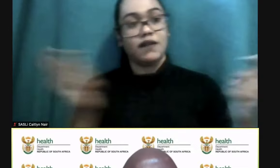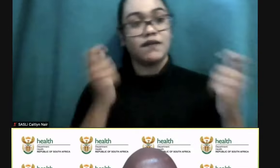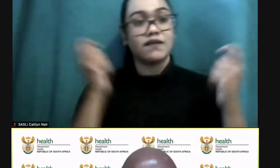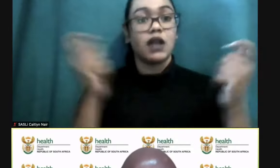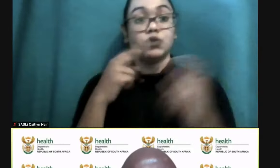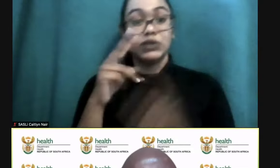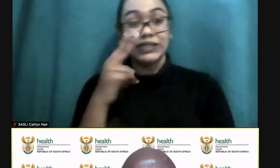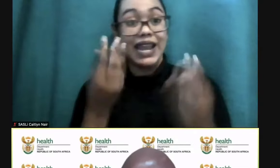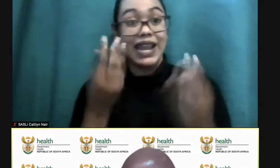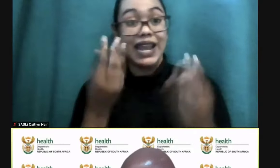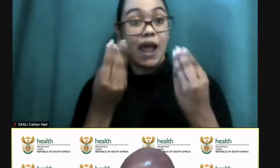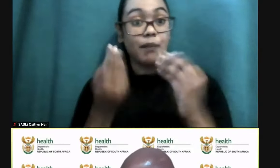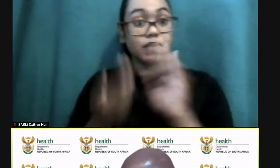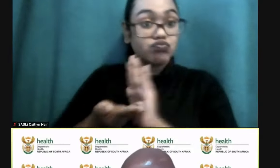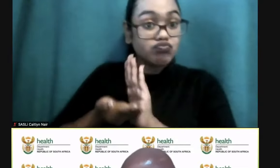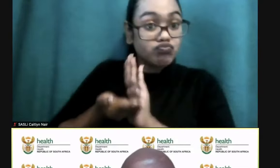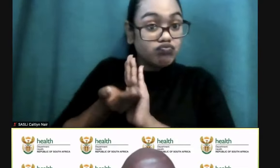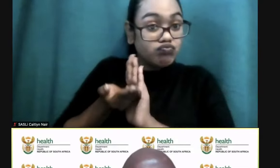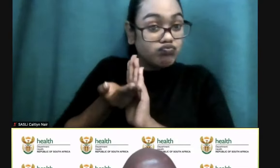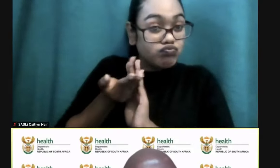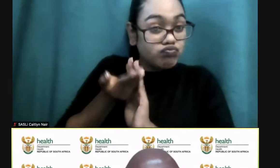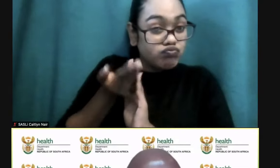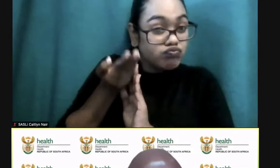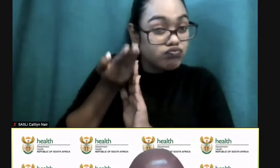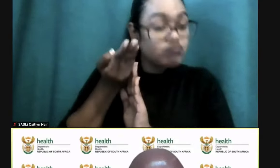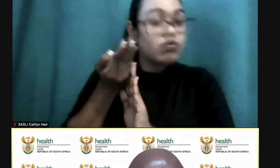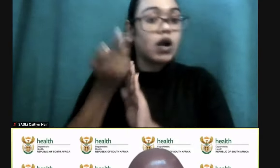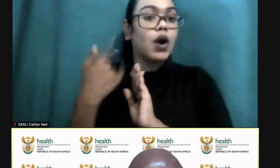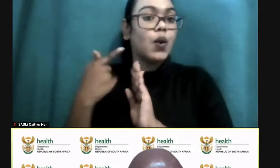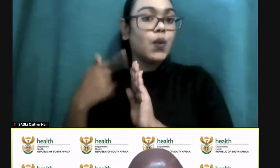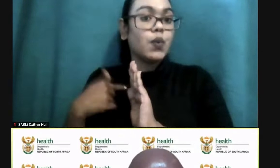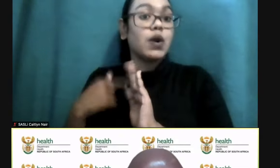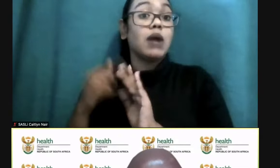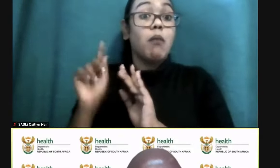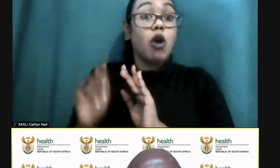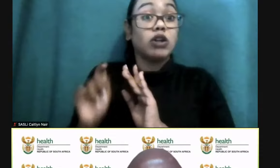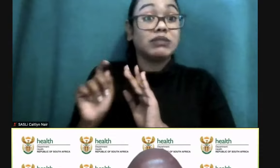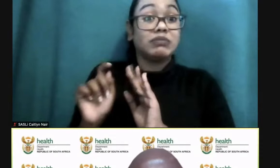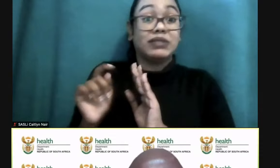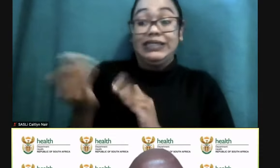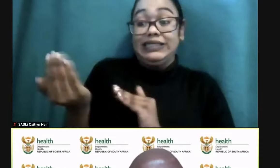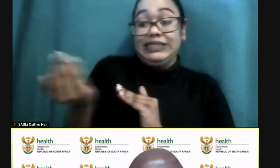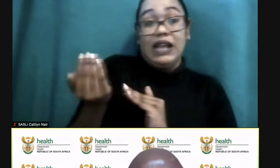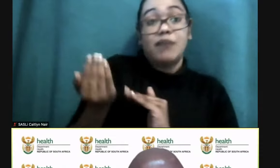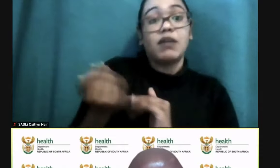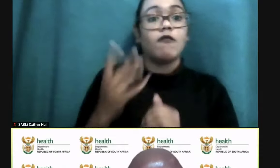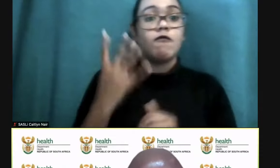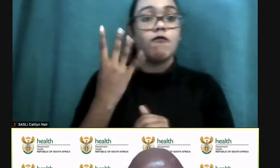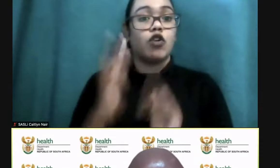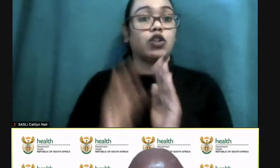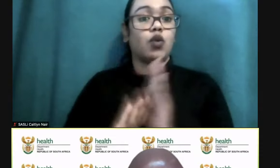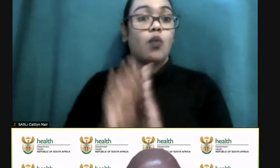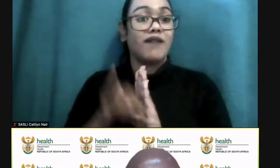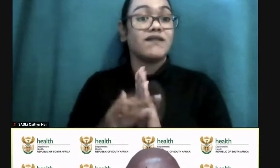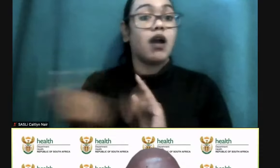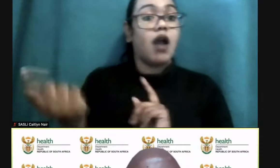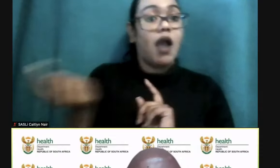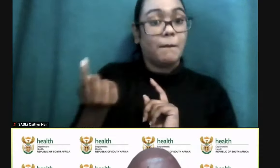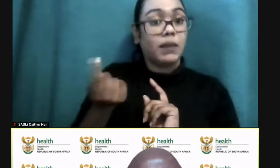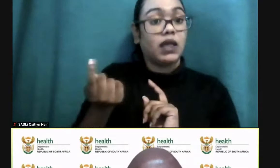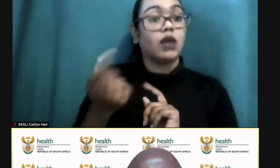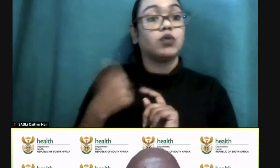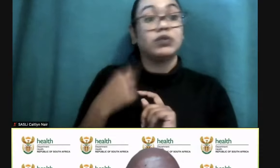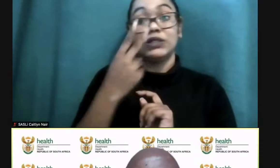infections possibly introducing the fourth wave, as they've indicated, as of